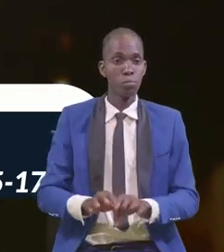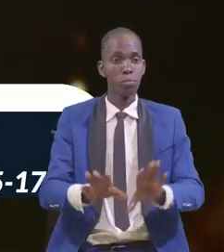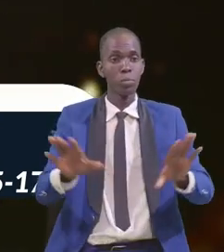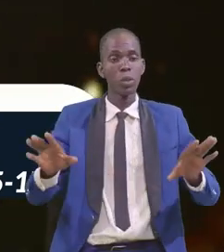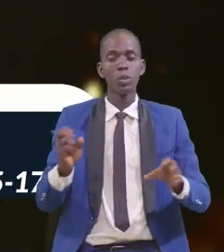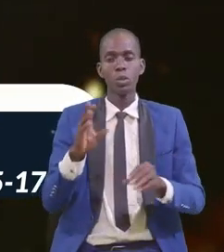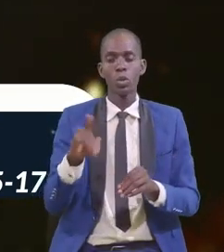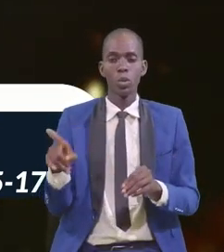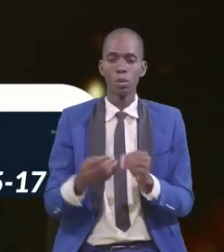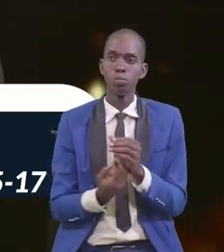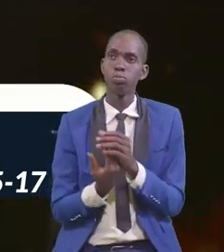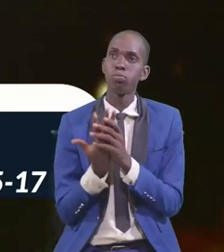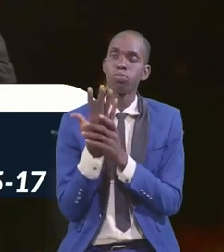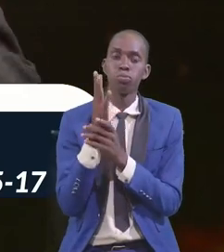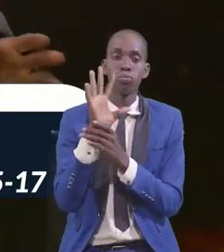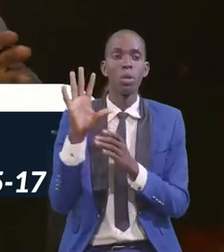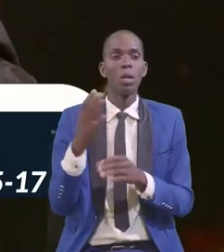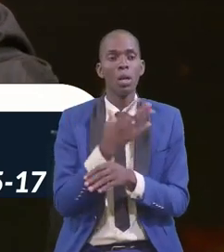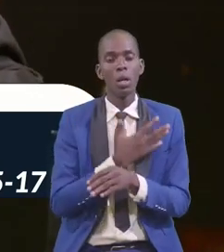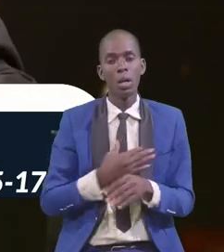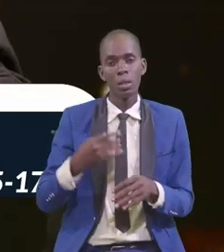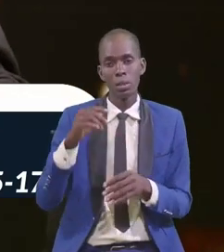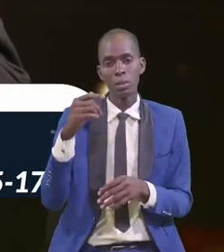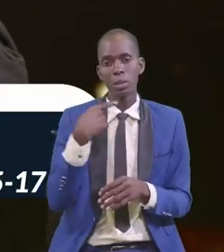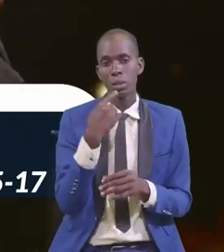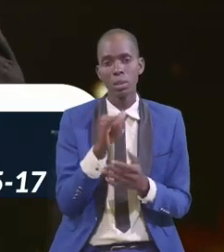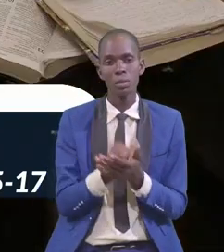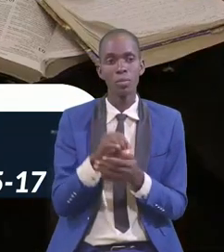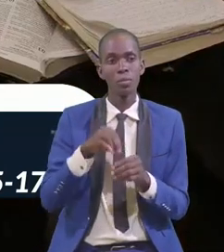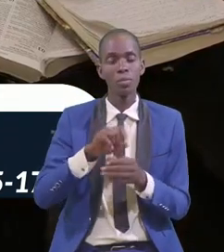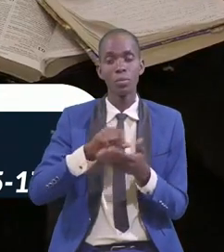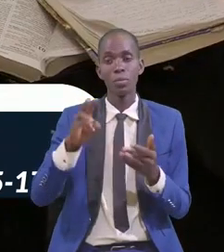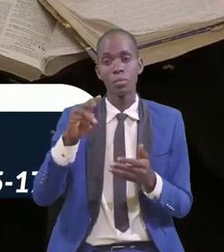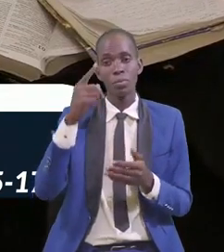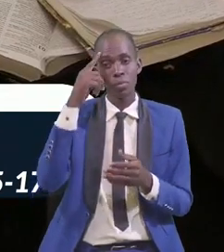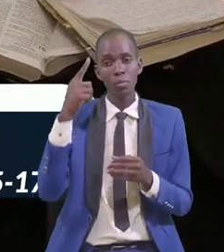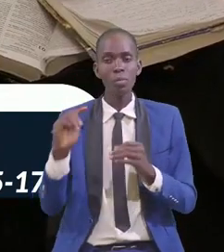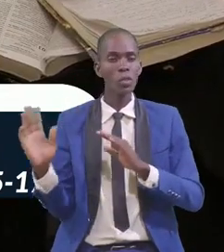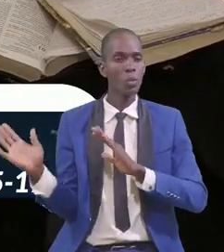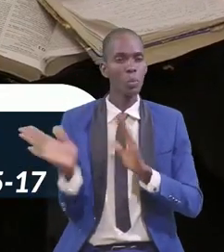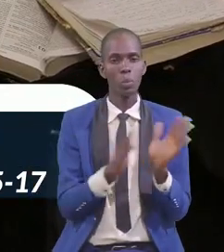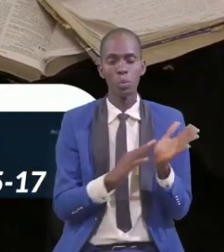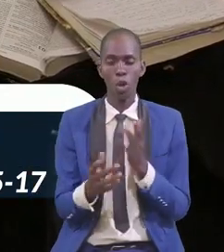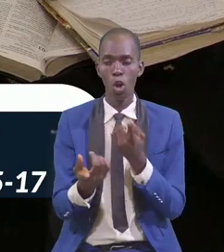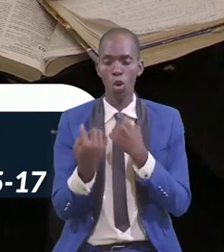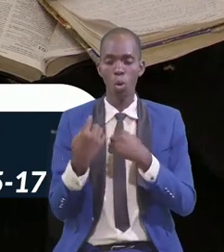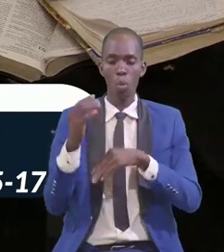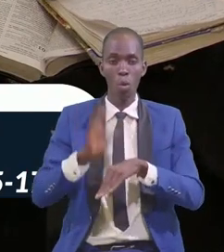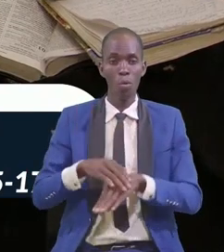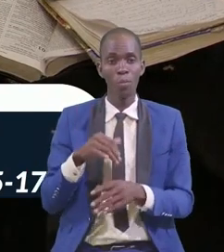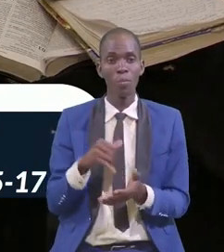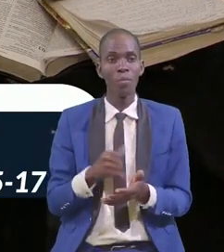16. Verse 16 says, for with the wind, for the wind passeth over it, and it